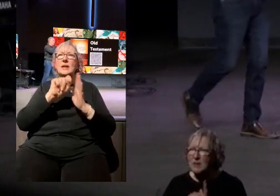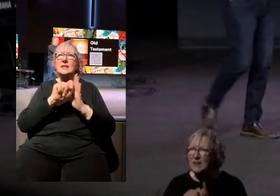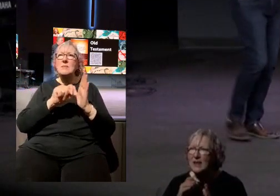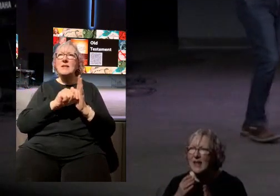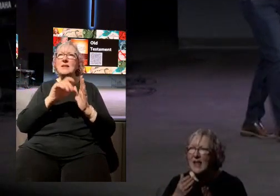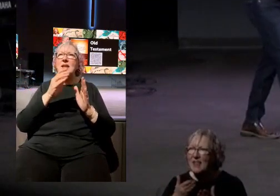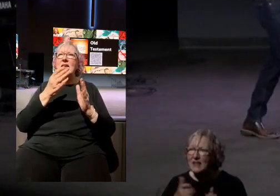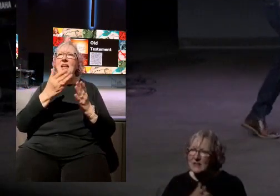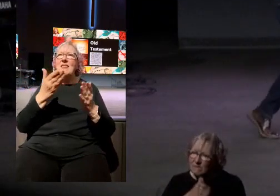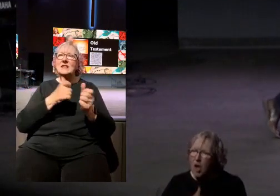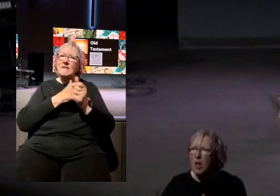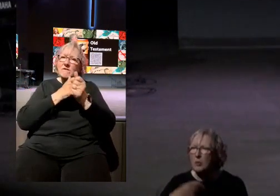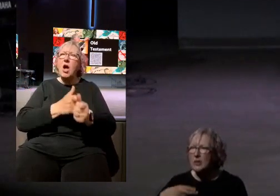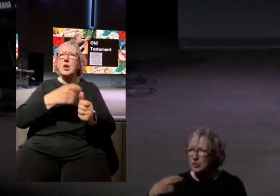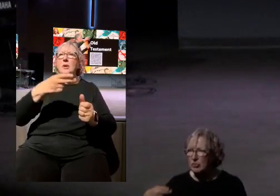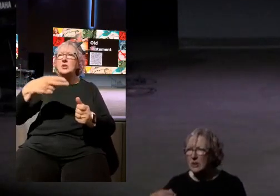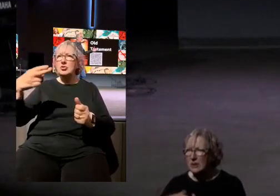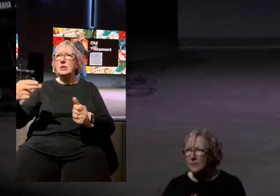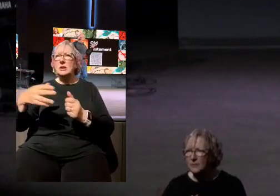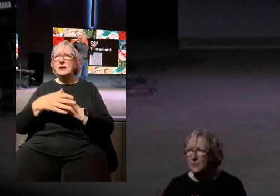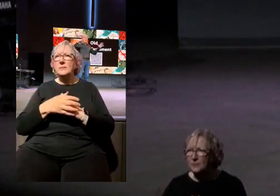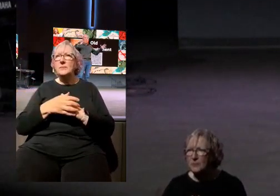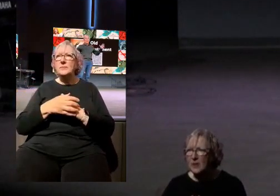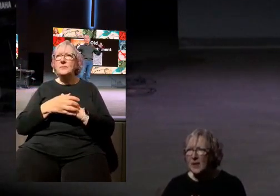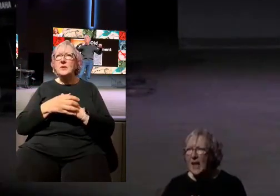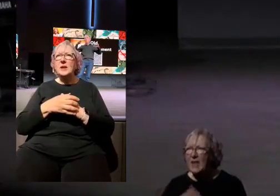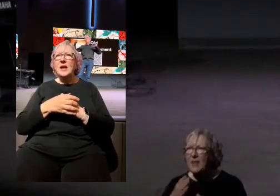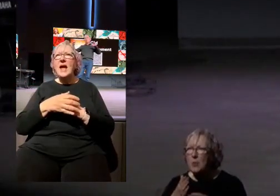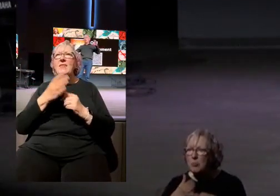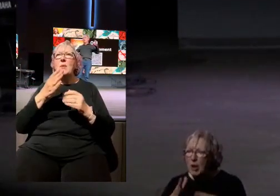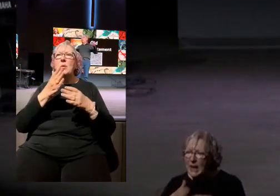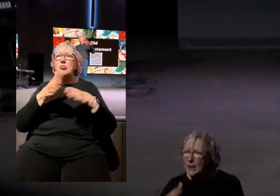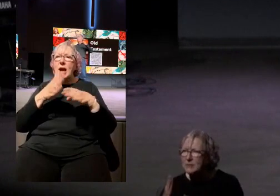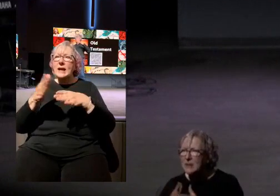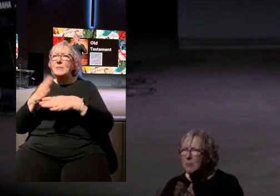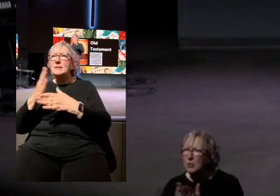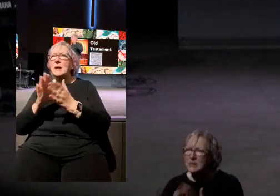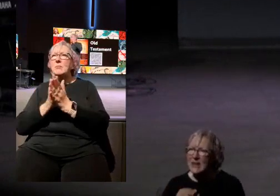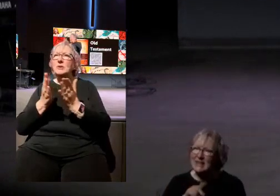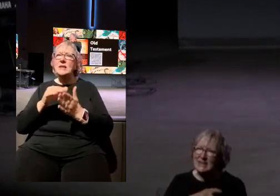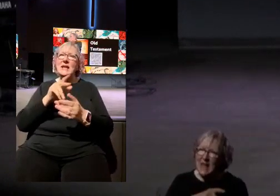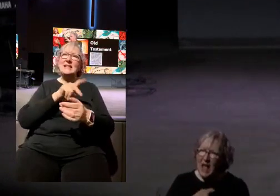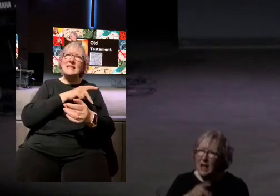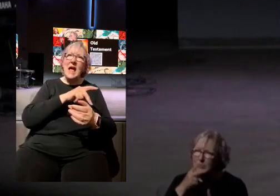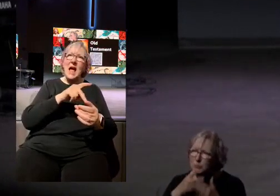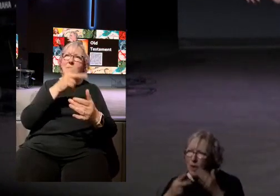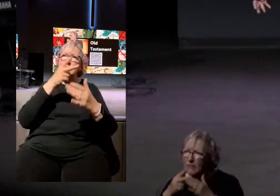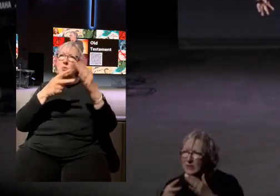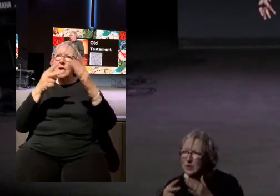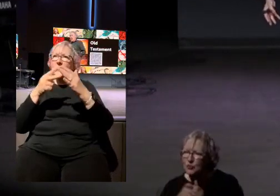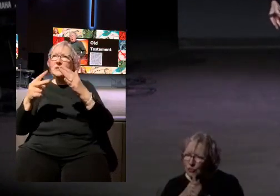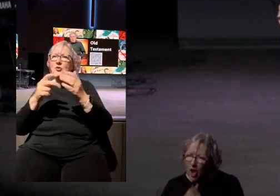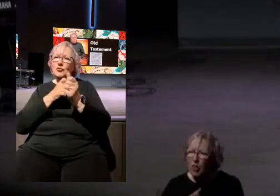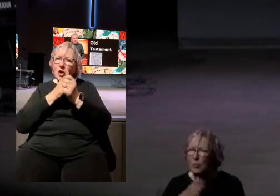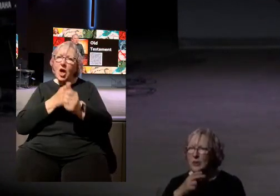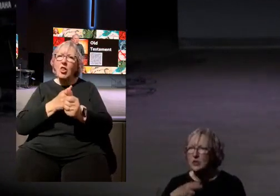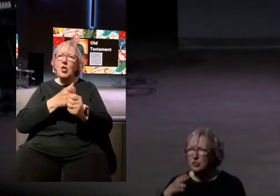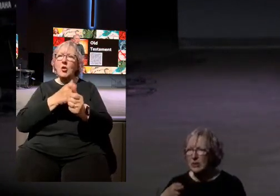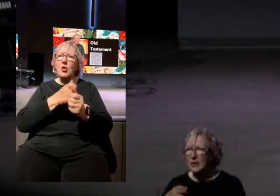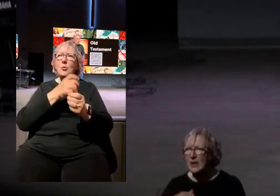history. And they'll even break some of the books up, like the Psalms and the prophets, to put it in the context of history. And you see